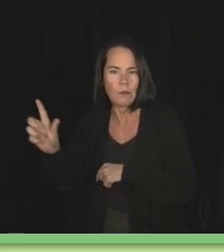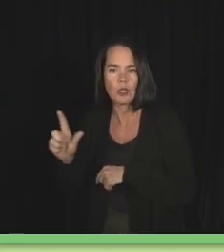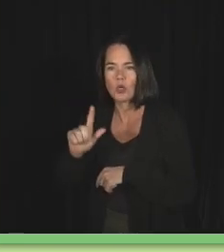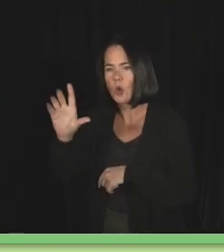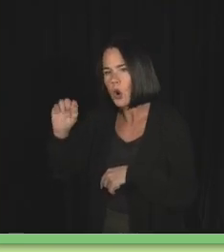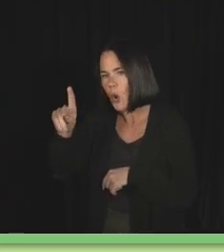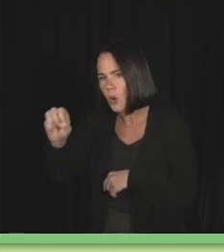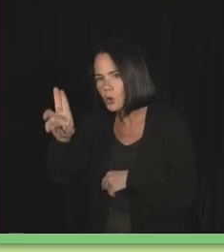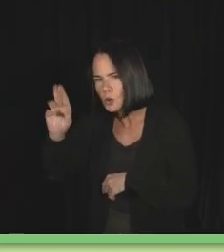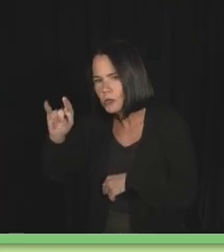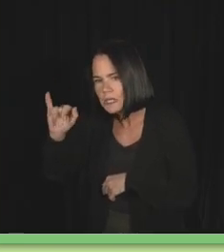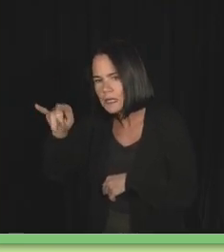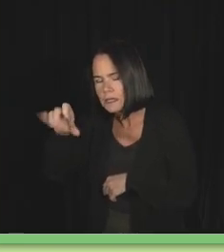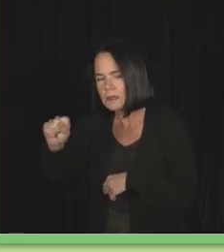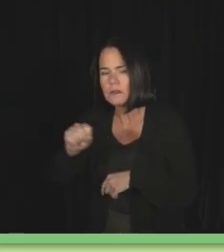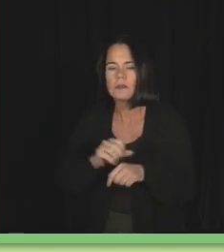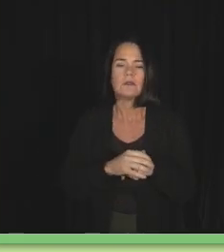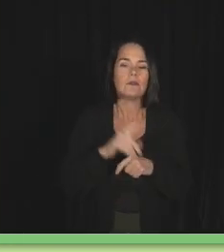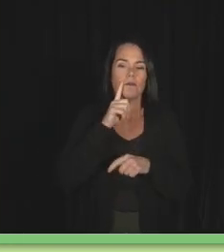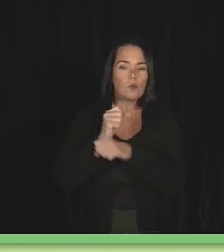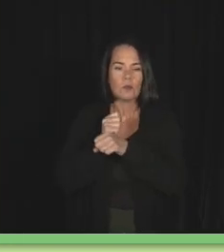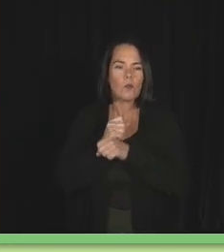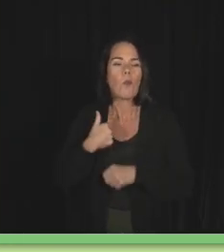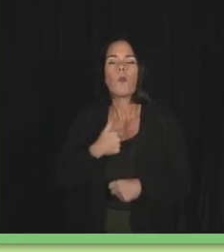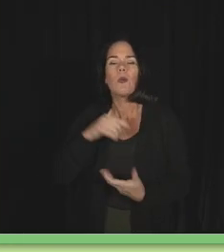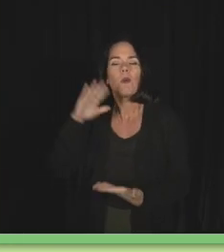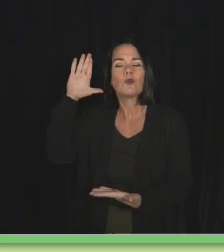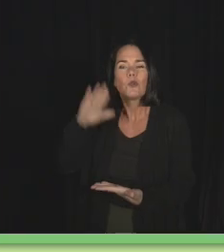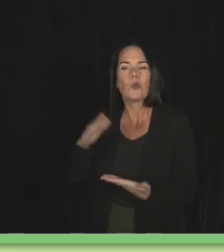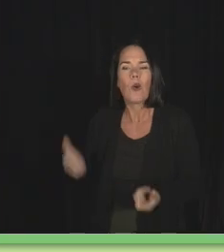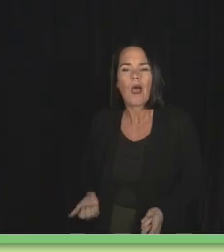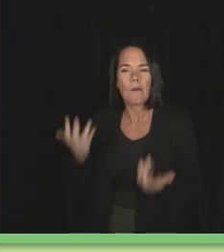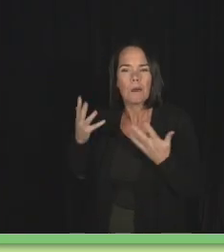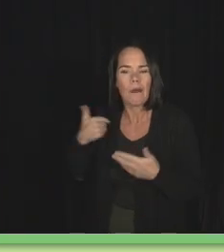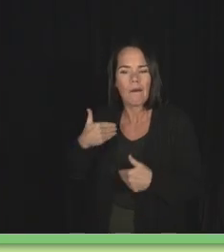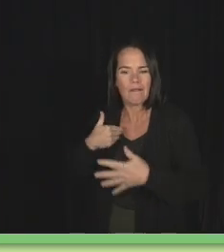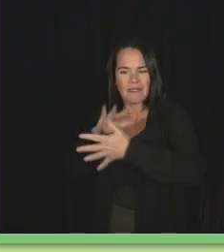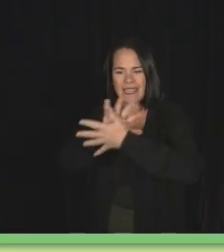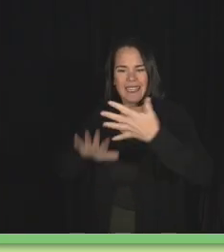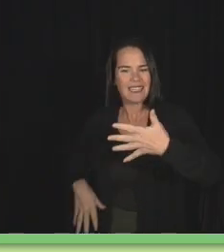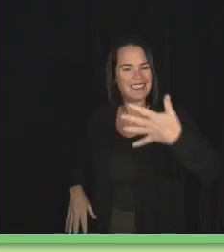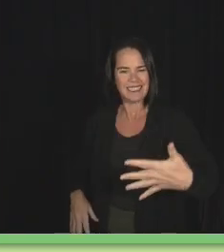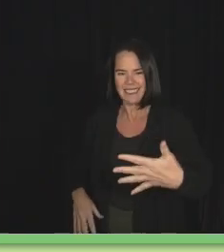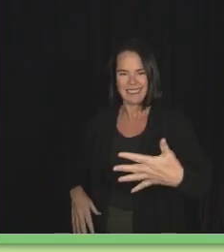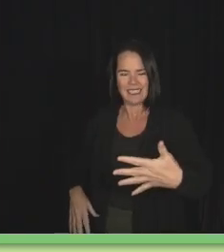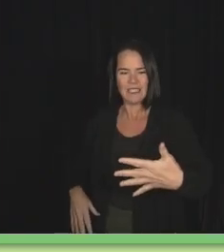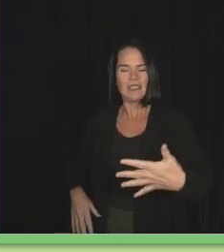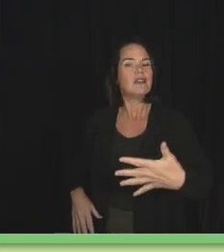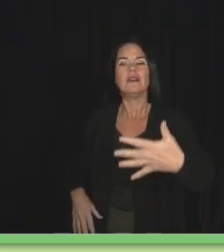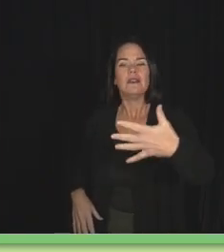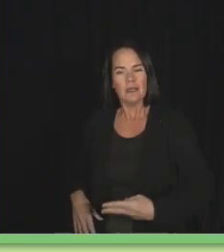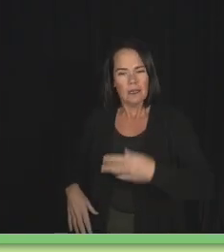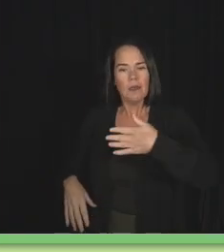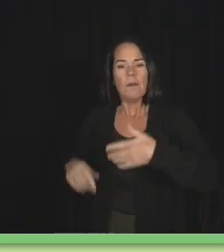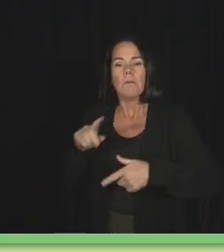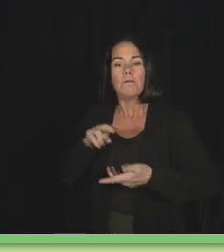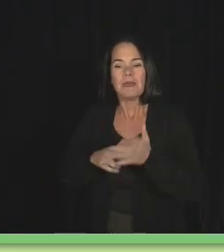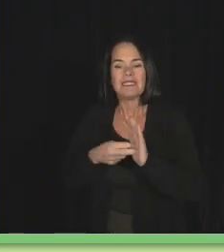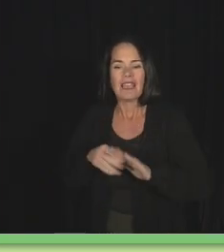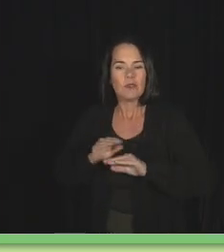want to reduce the attack surface of our containers. So the file system provided by containerization has no core